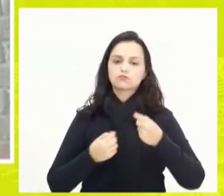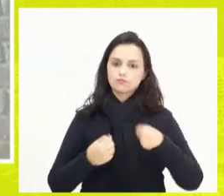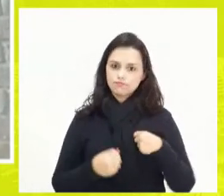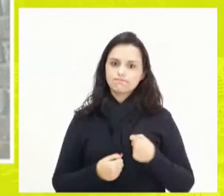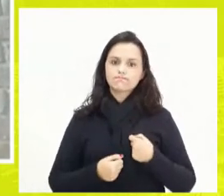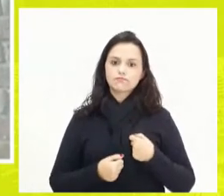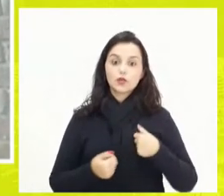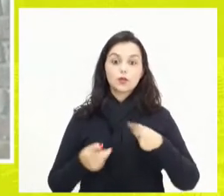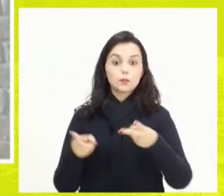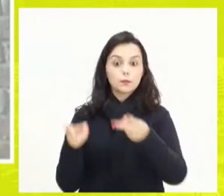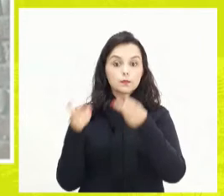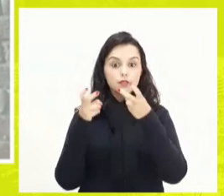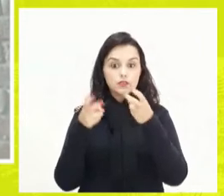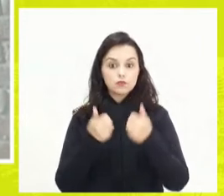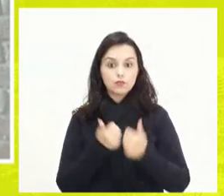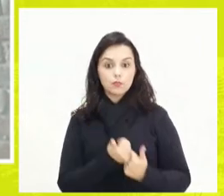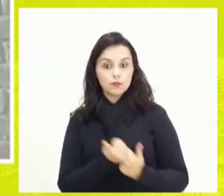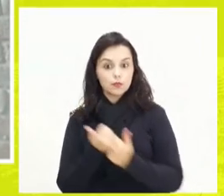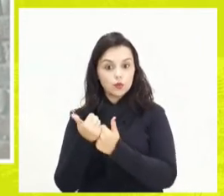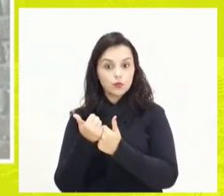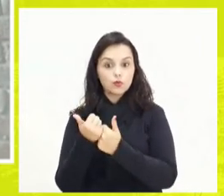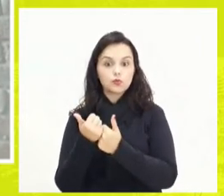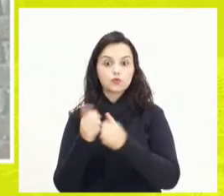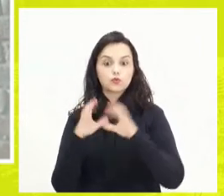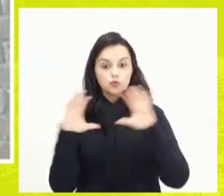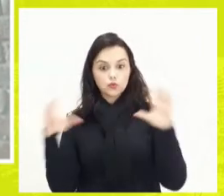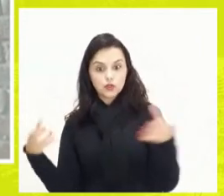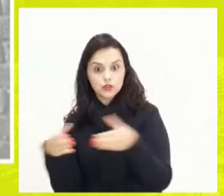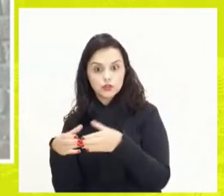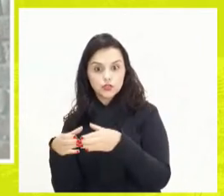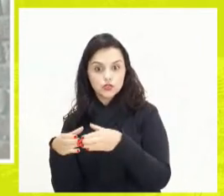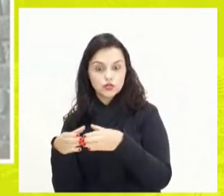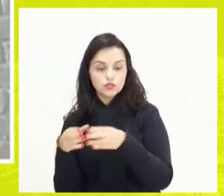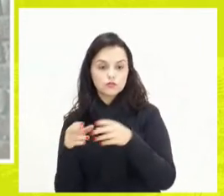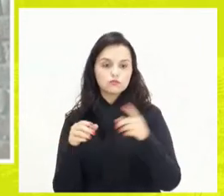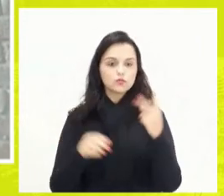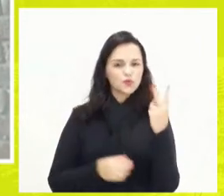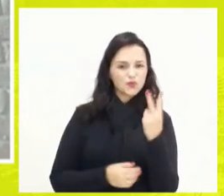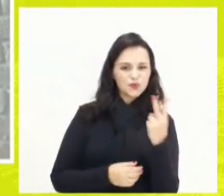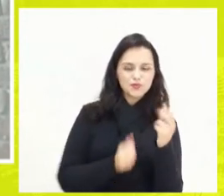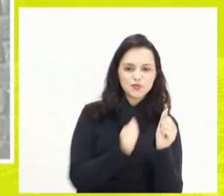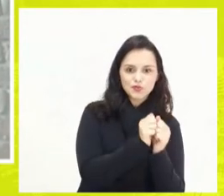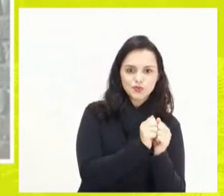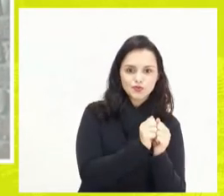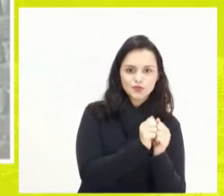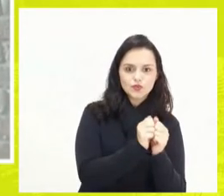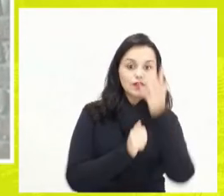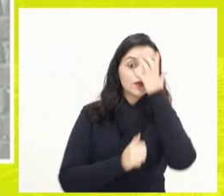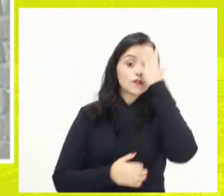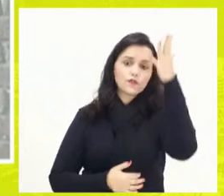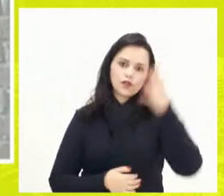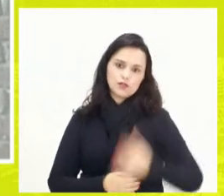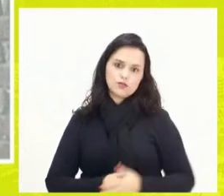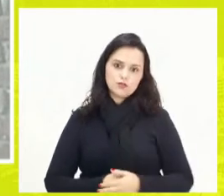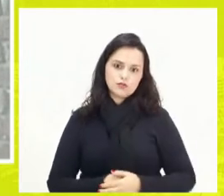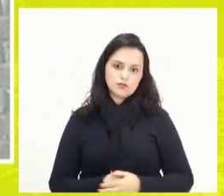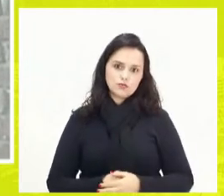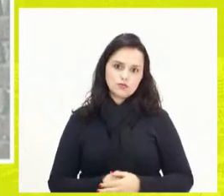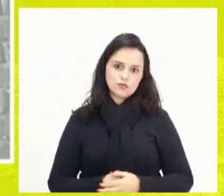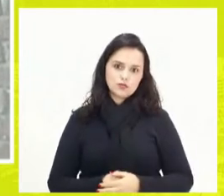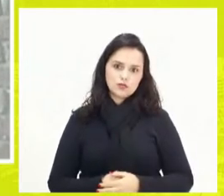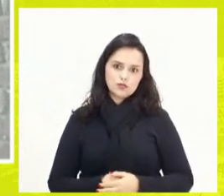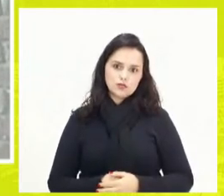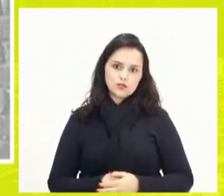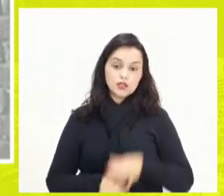this with support collectively makes it easier it's really hard when i have individual